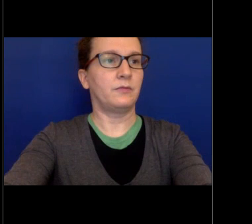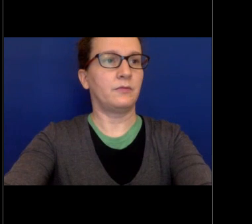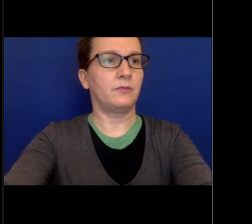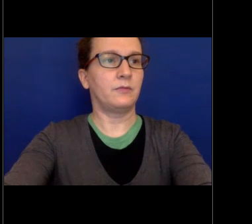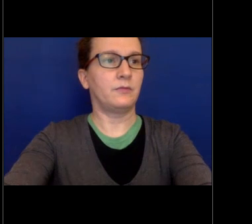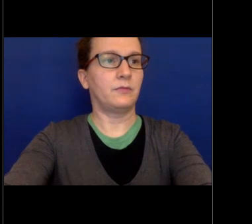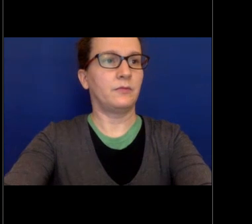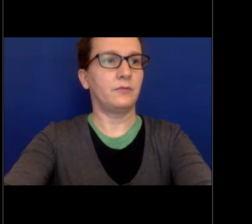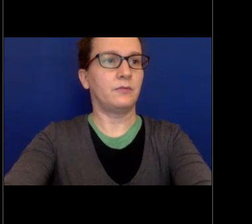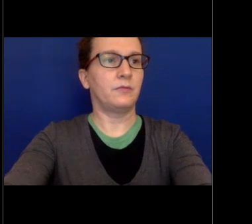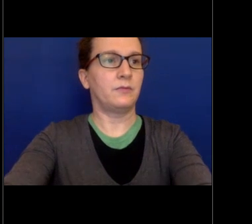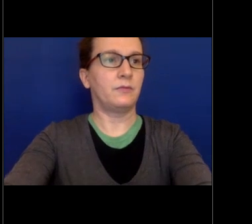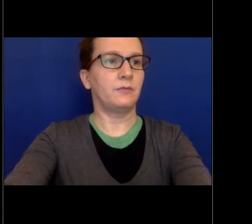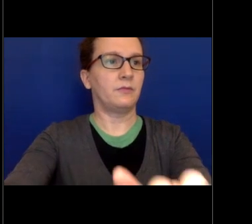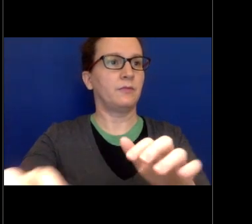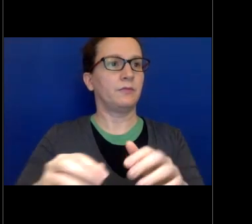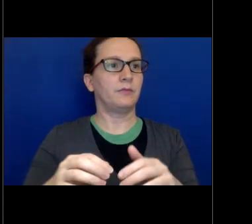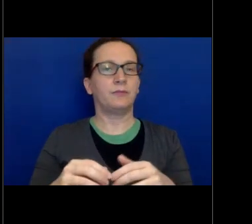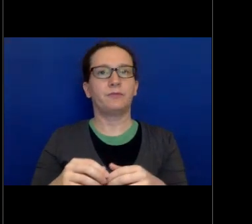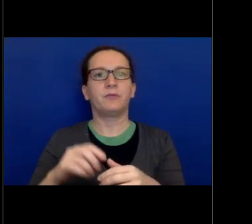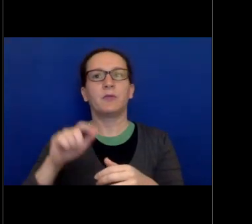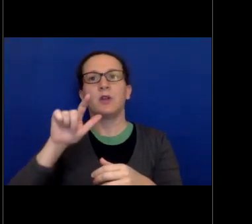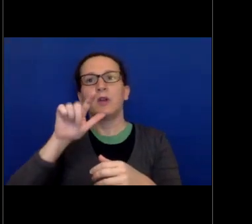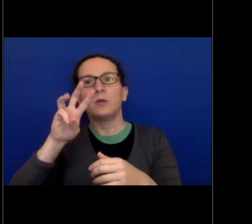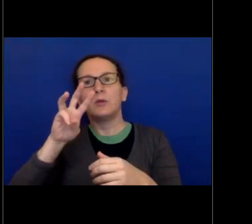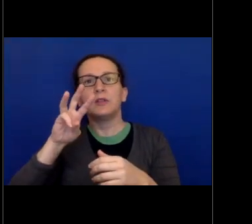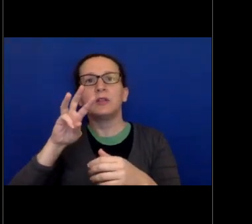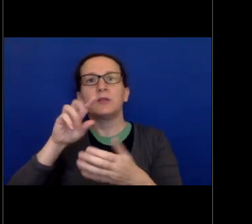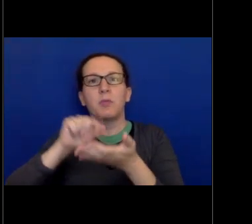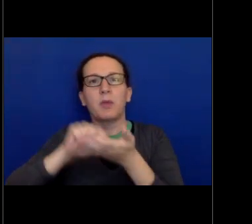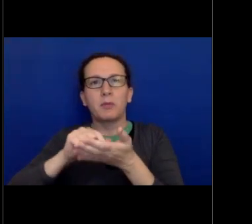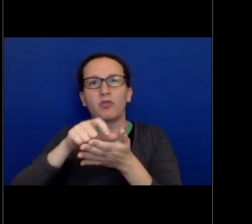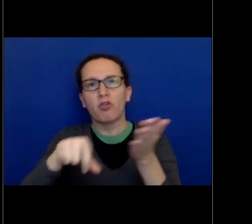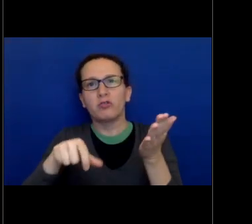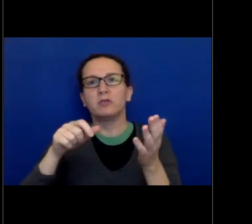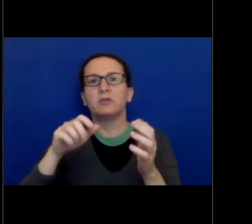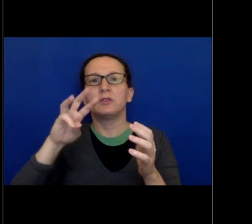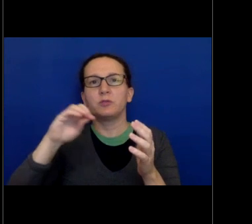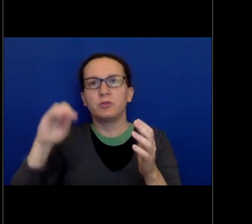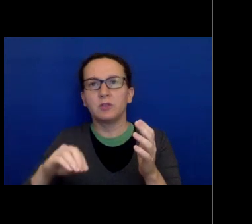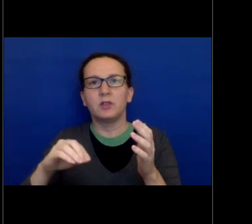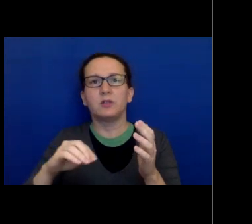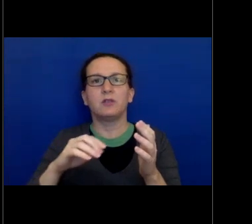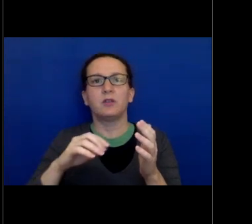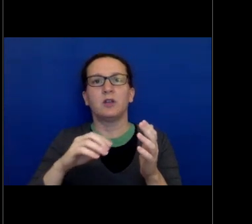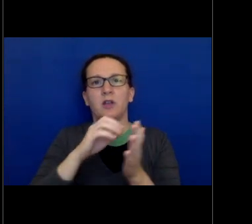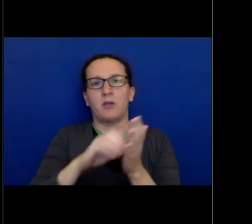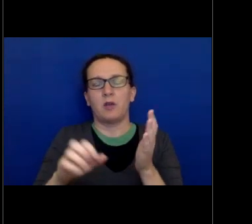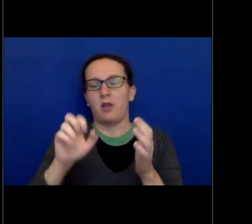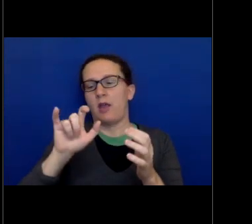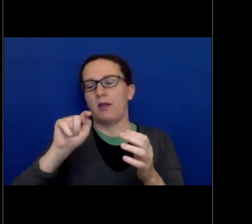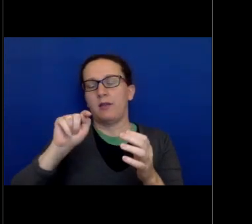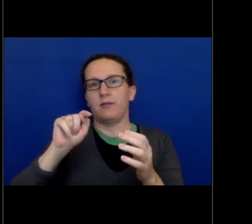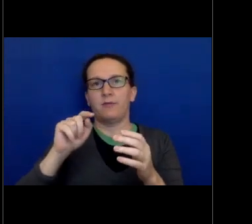published articles, 6% chapters in edited volumes, and just 3% have published